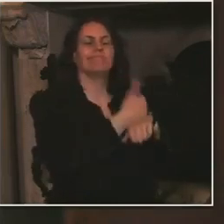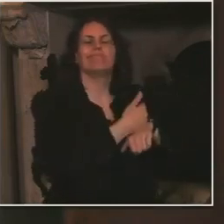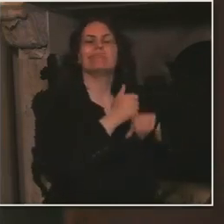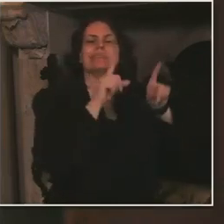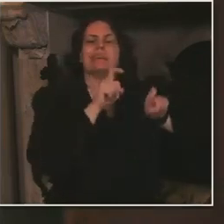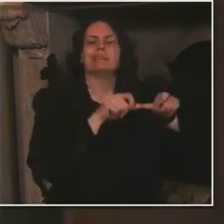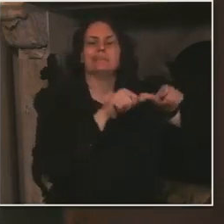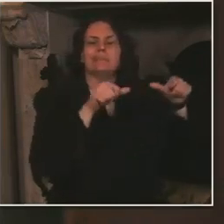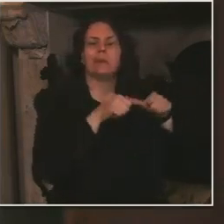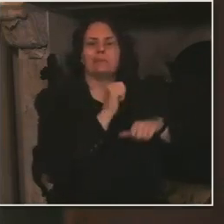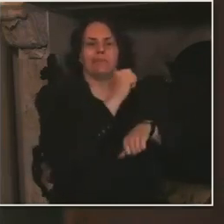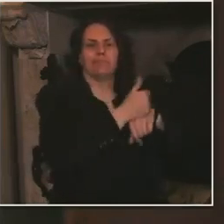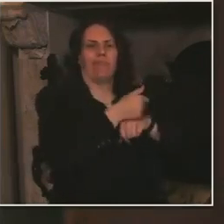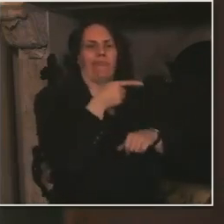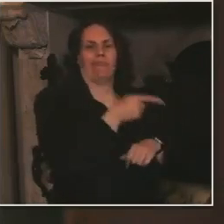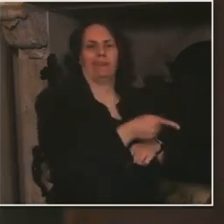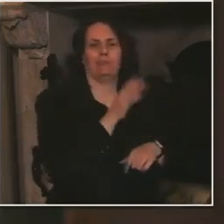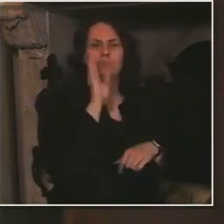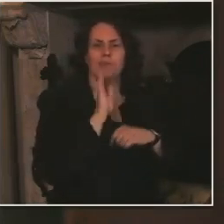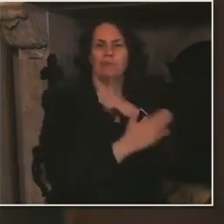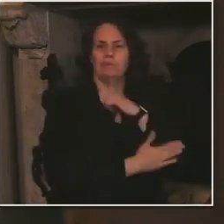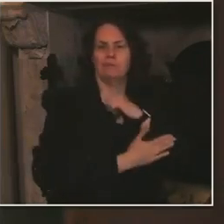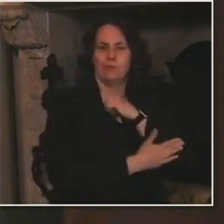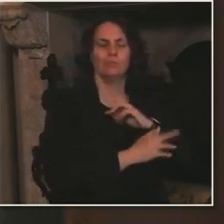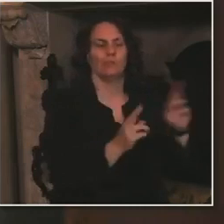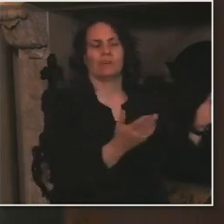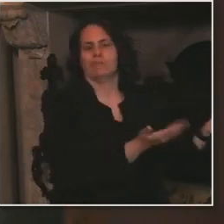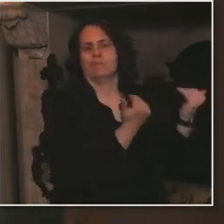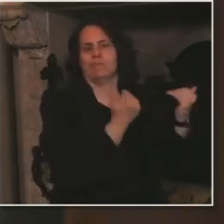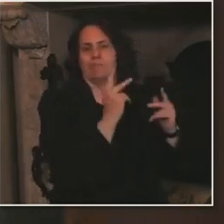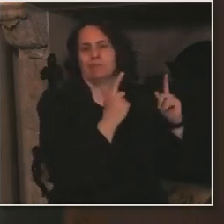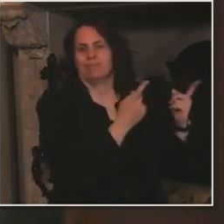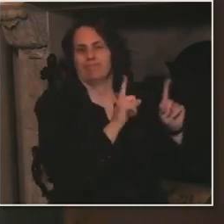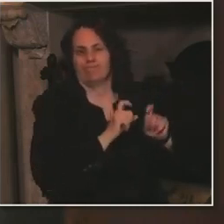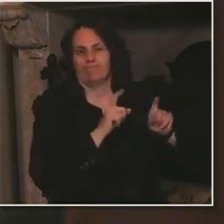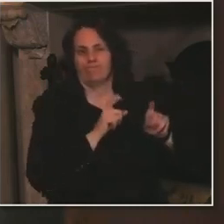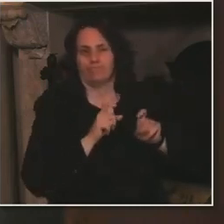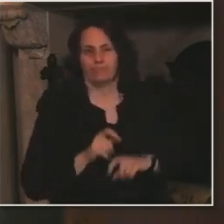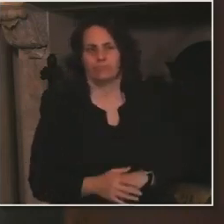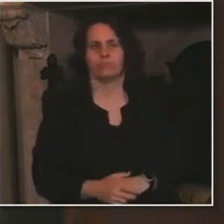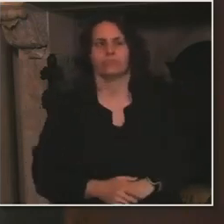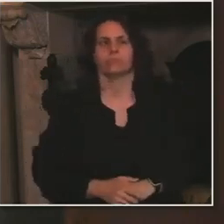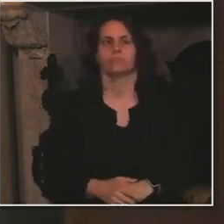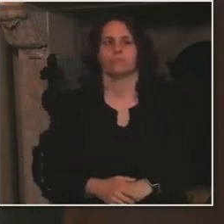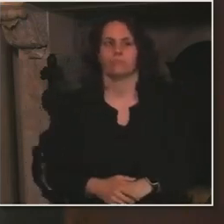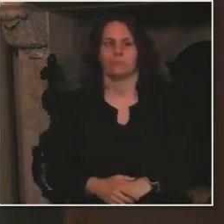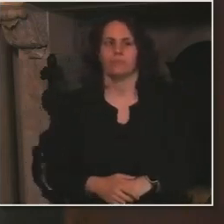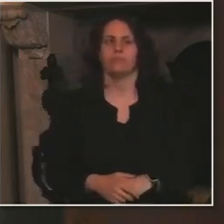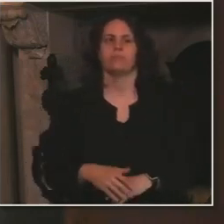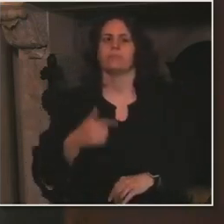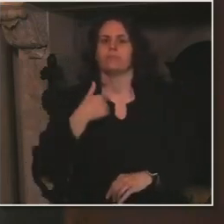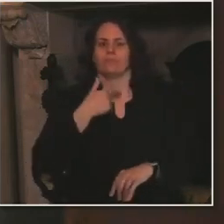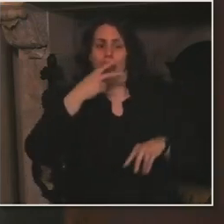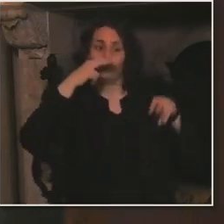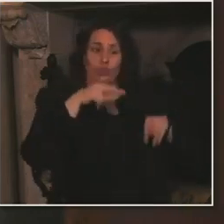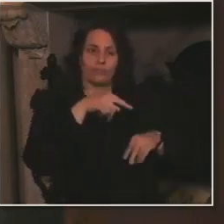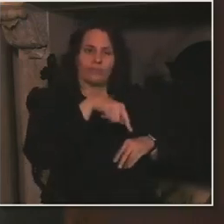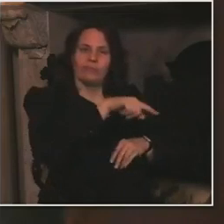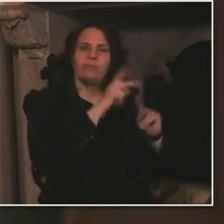going there, again, to make sure we are continuing to test workers, expanding to family